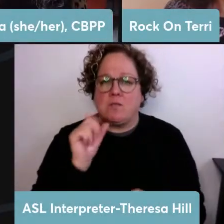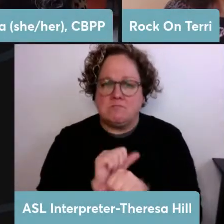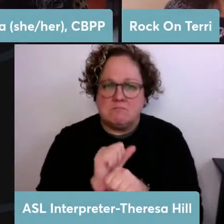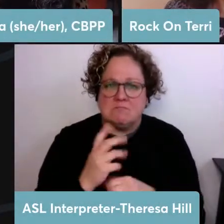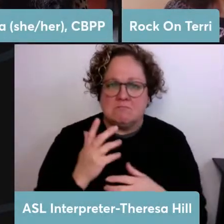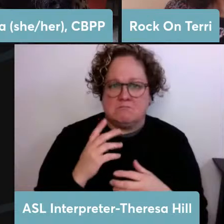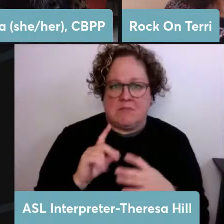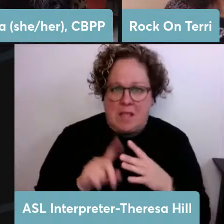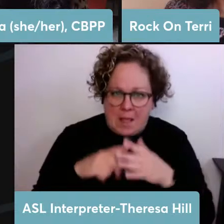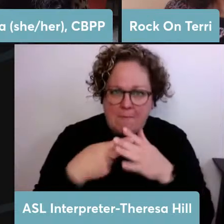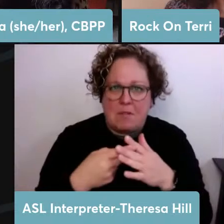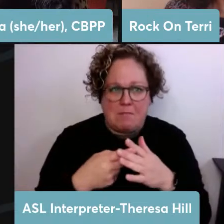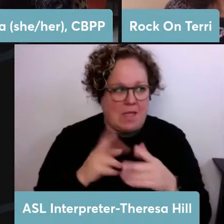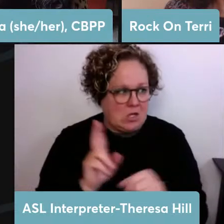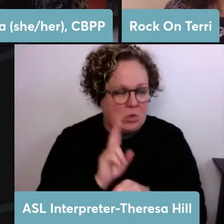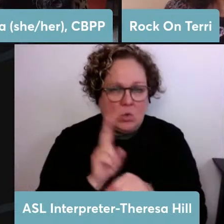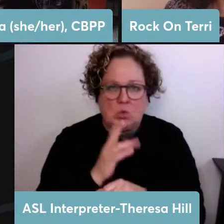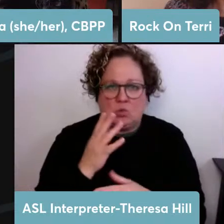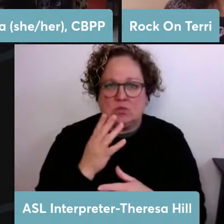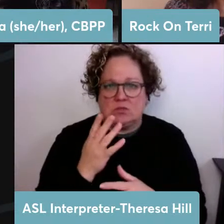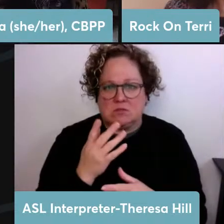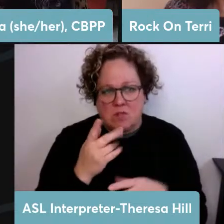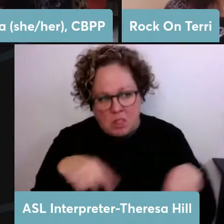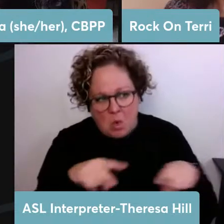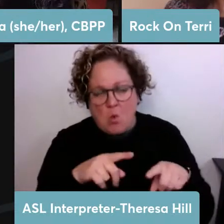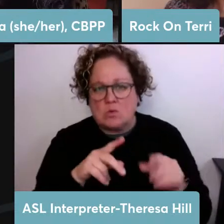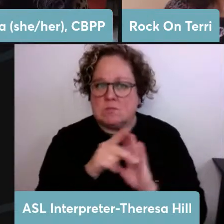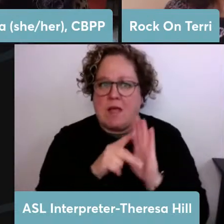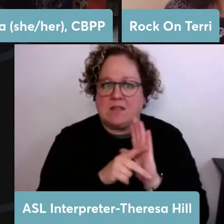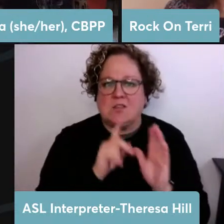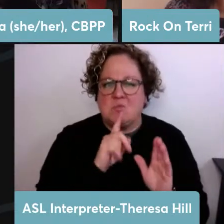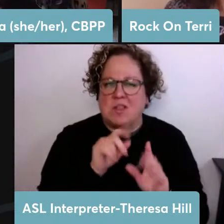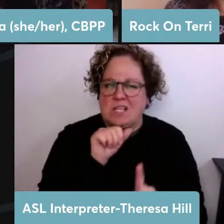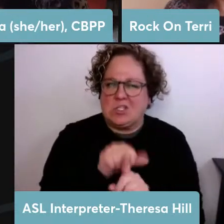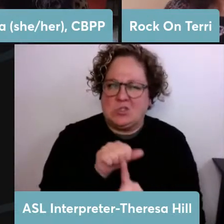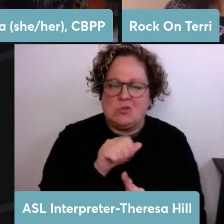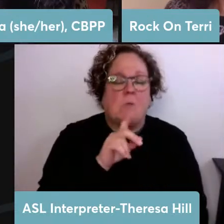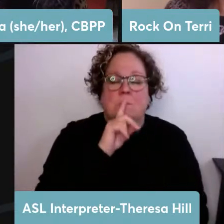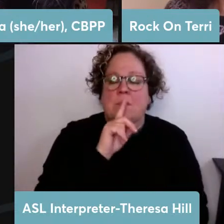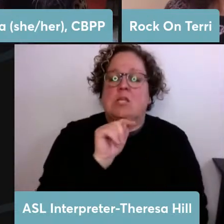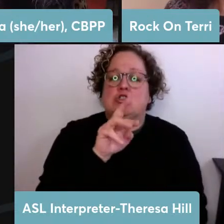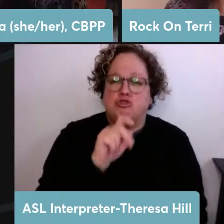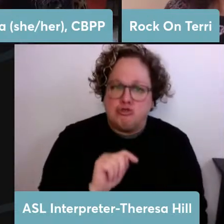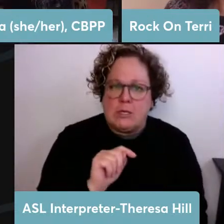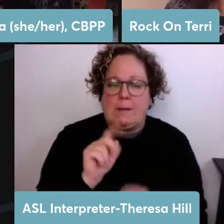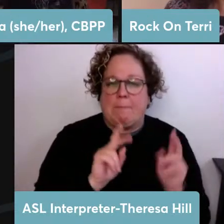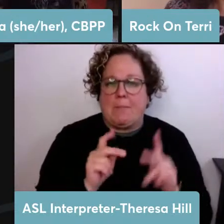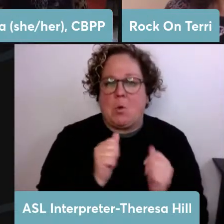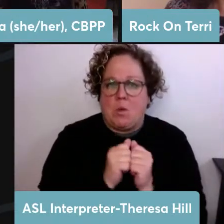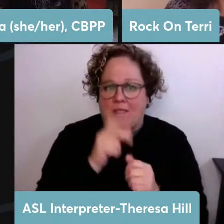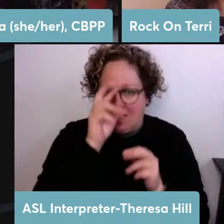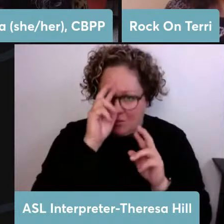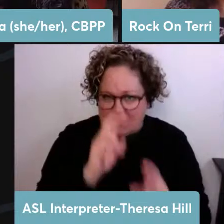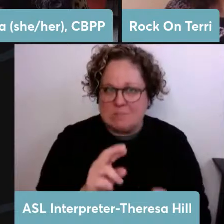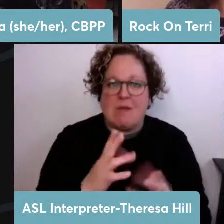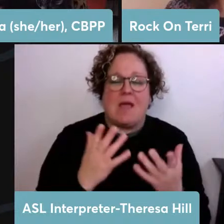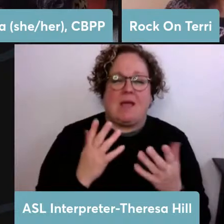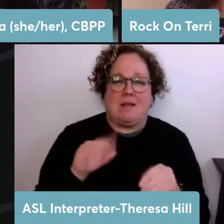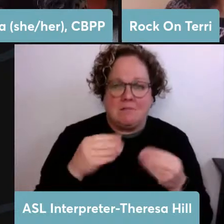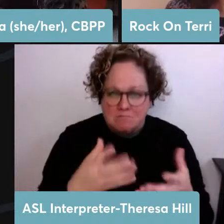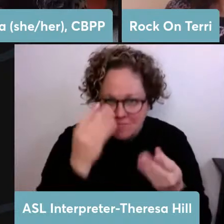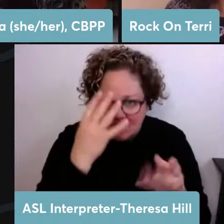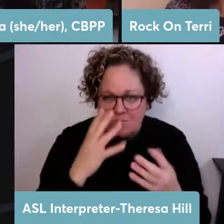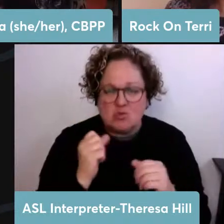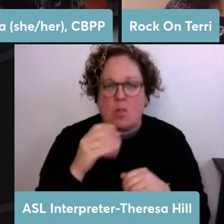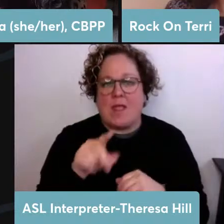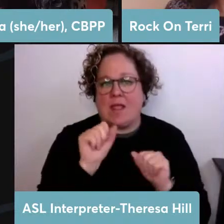these policies that treat people with dignity and respect and give them the information they need so they can advocate for themselves and